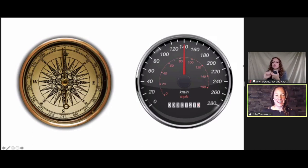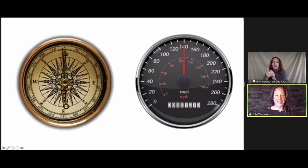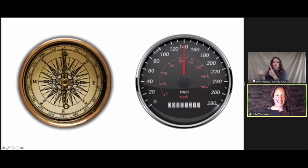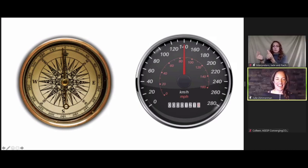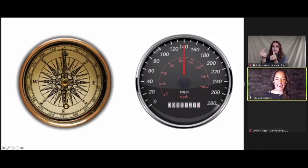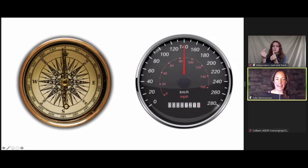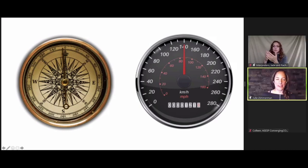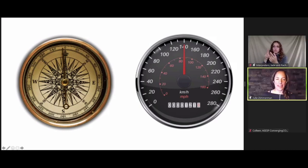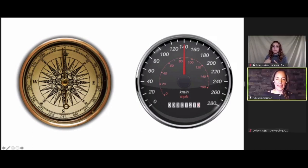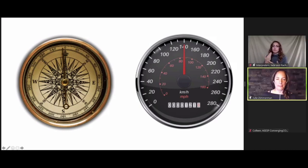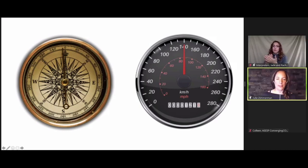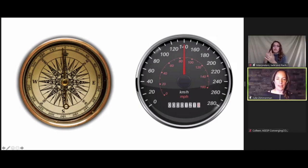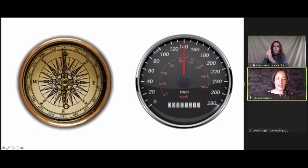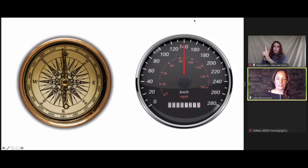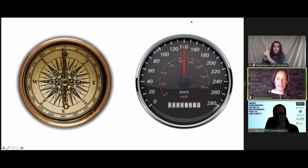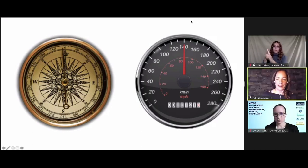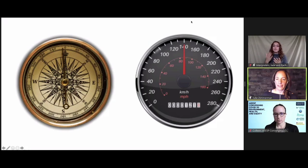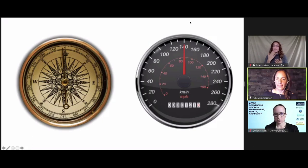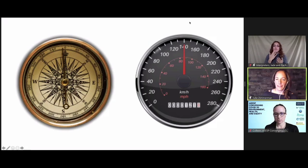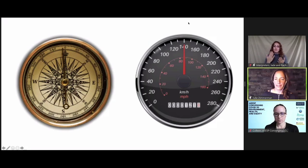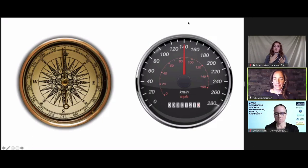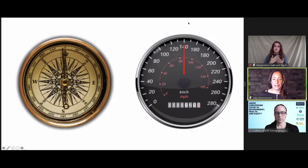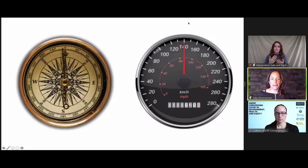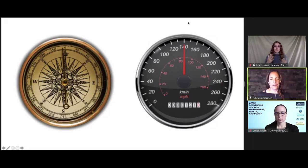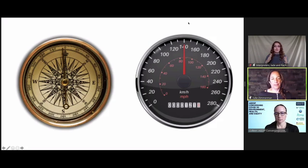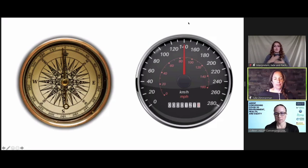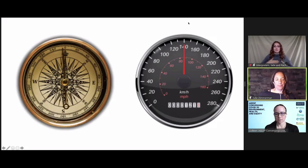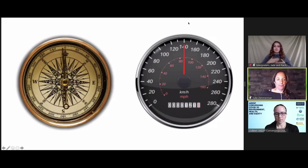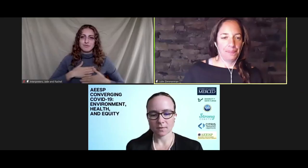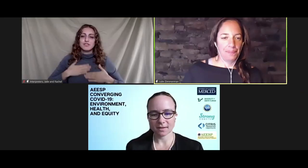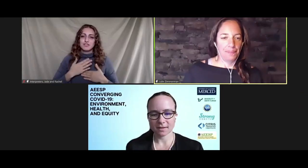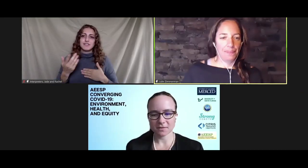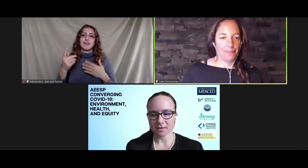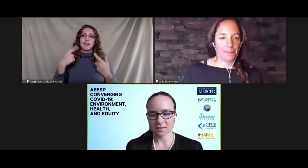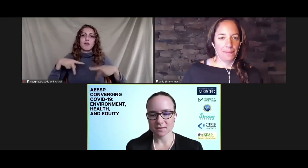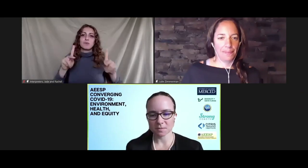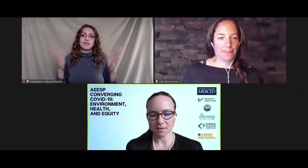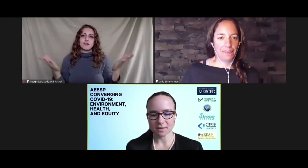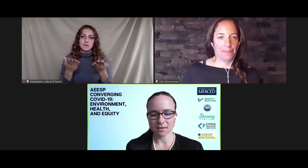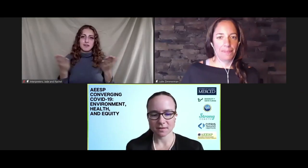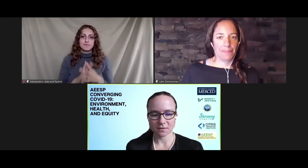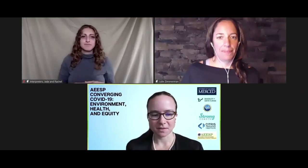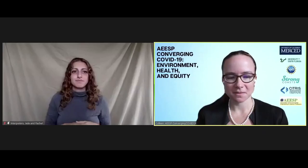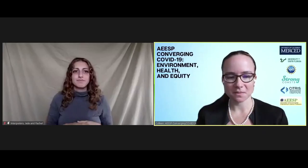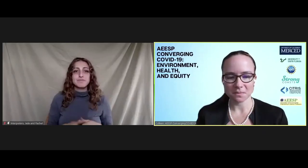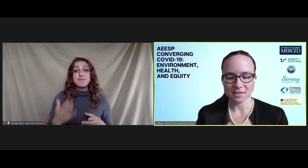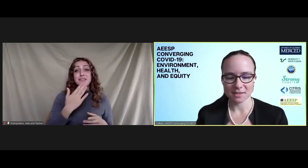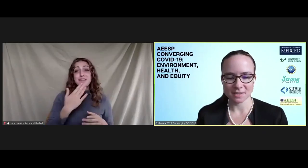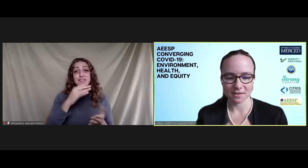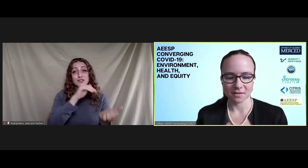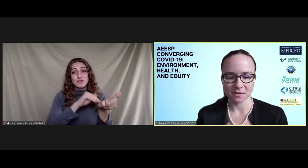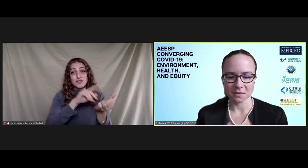questions and again i appreciate the opportunity to be here thank you dr zimmerman for that